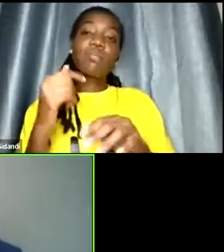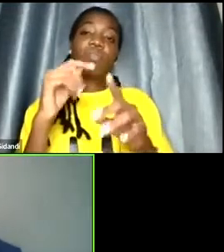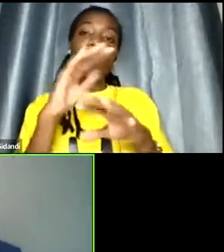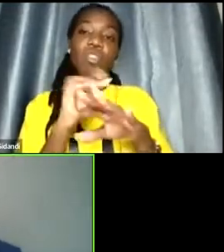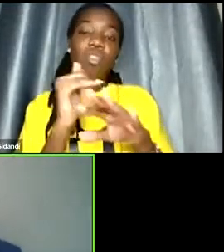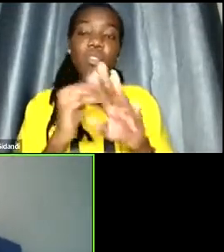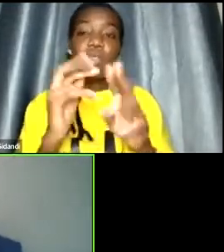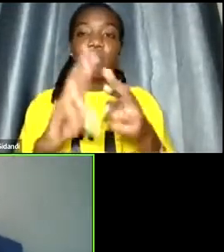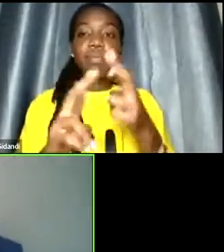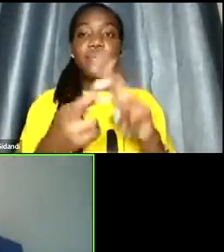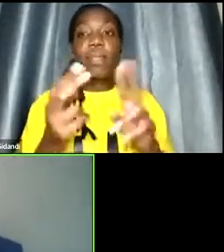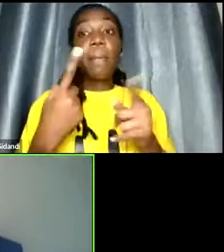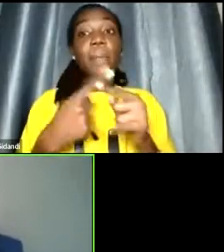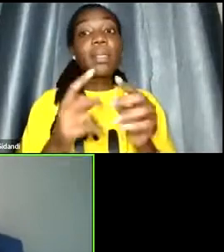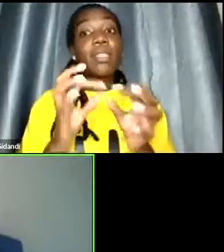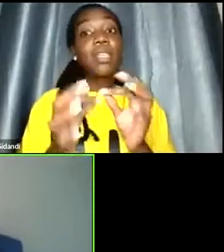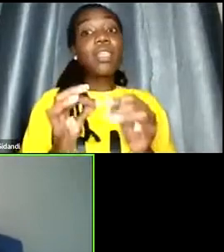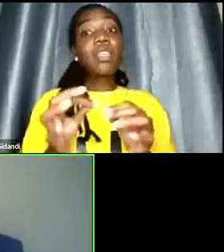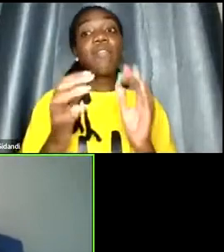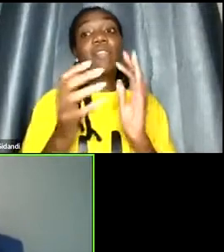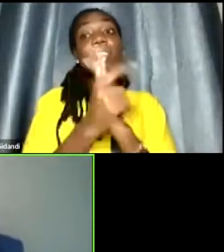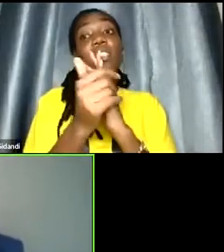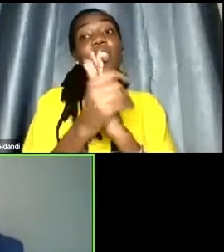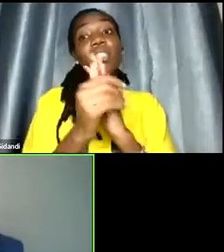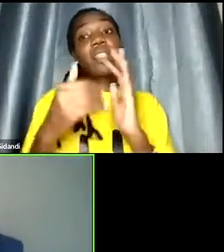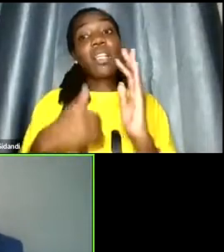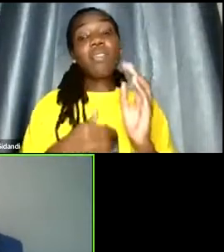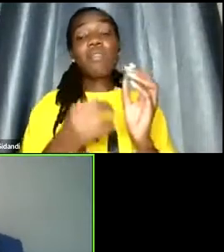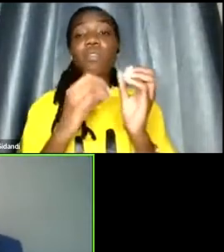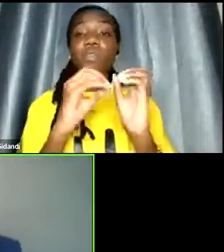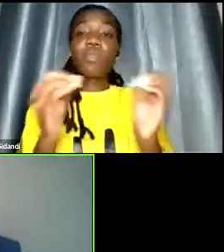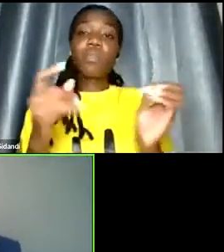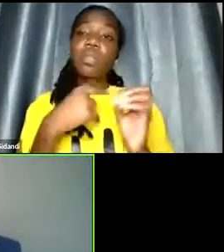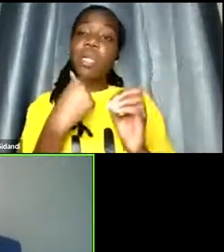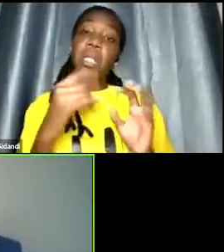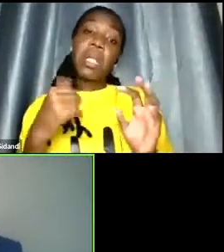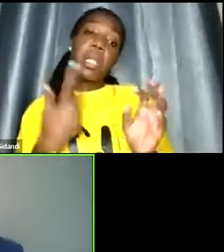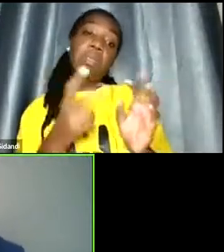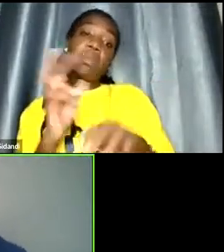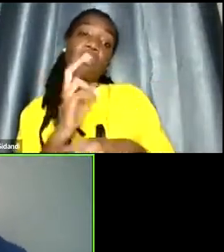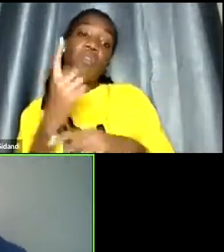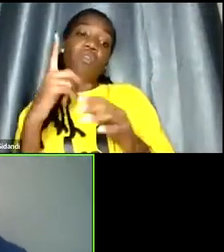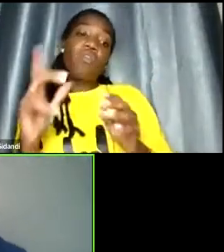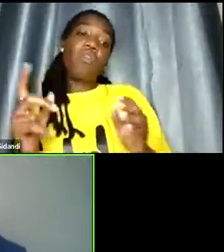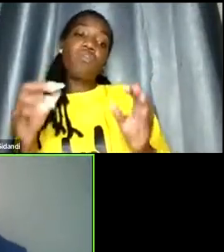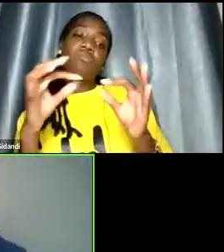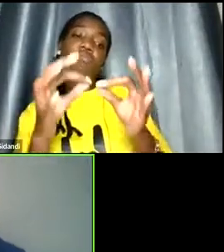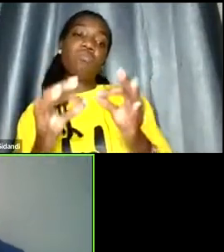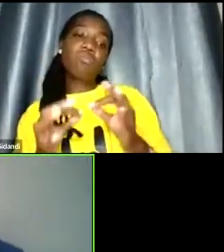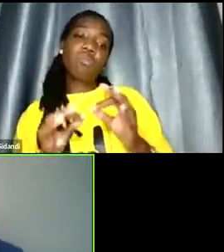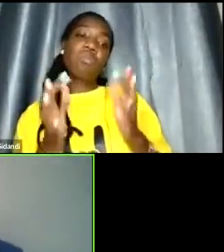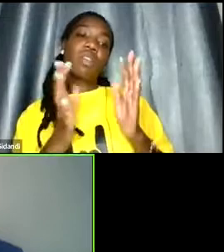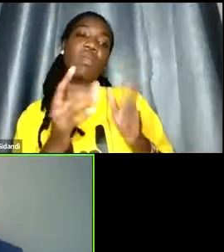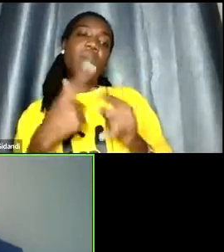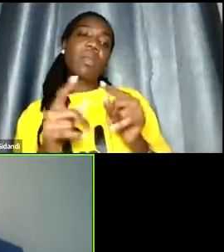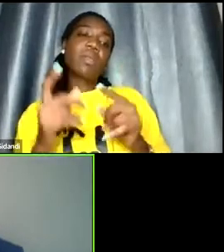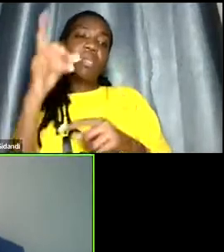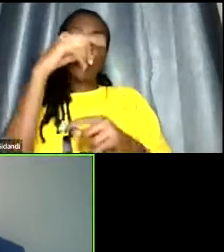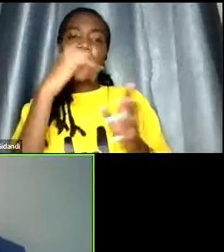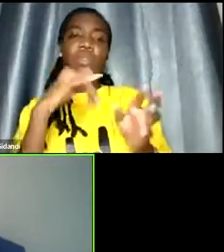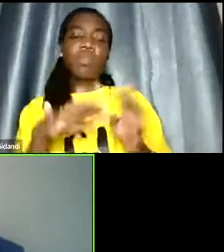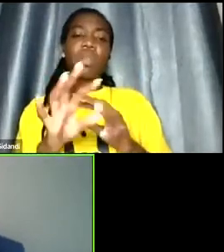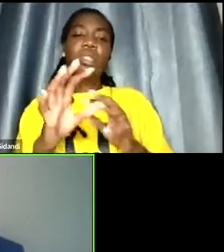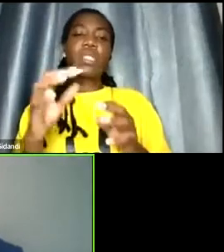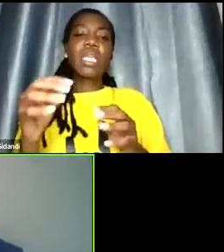not skilled, I would be honest with them and say, I'm sorry, we're looking for a financial analyst. Your degree is in history. What will your